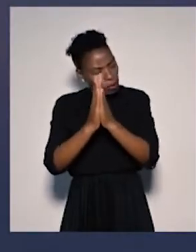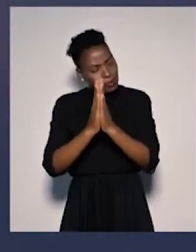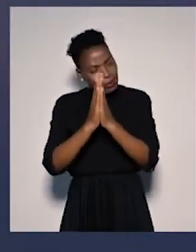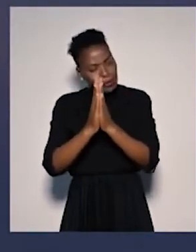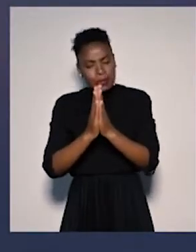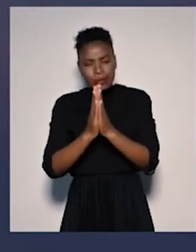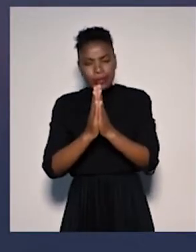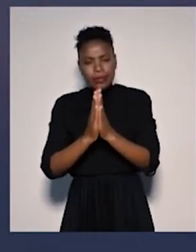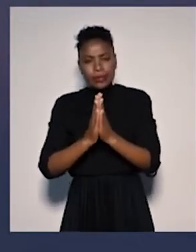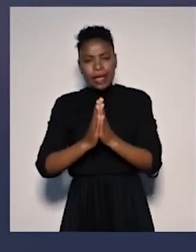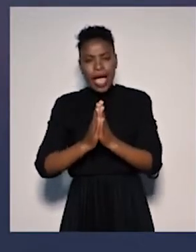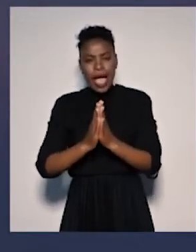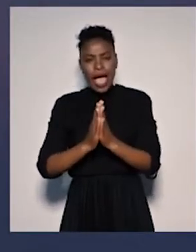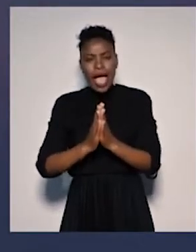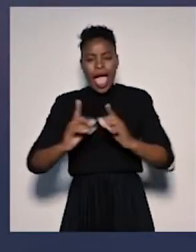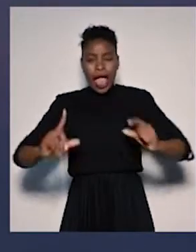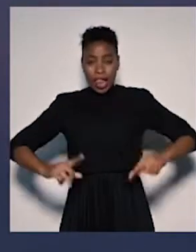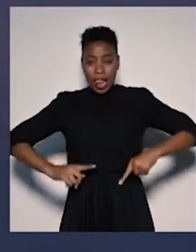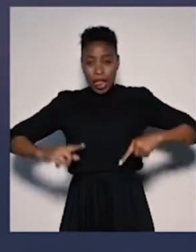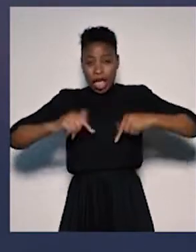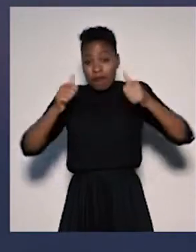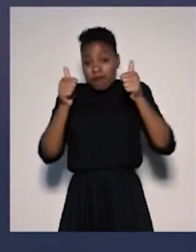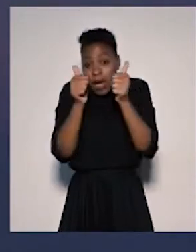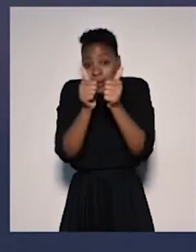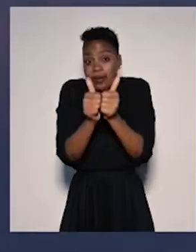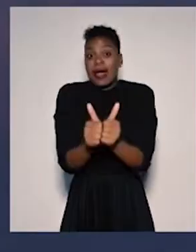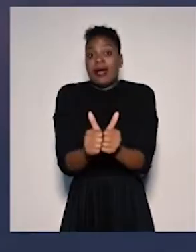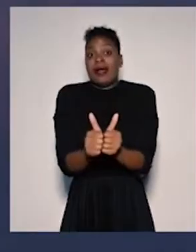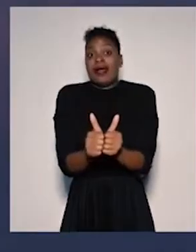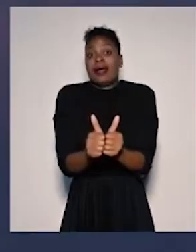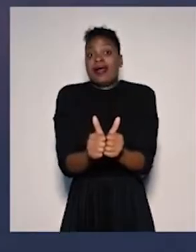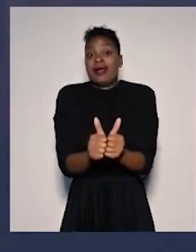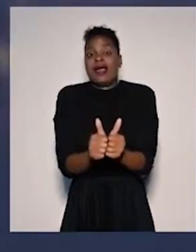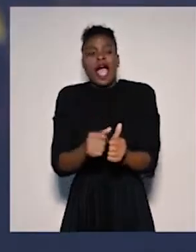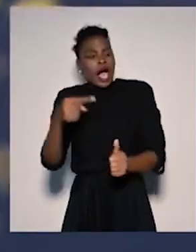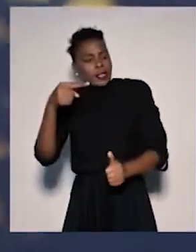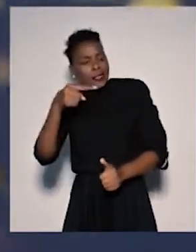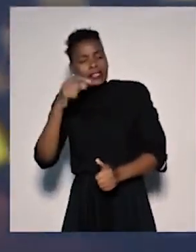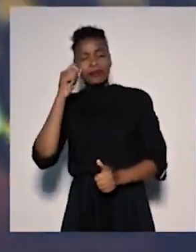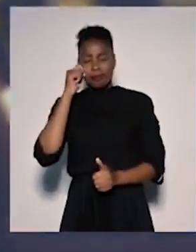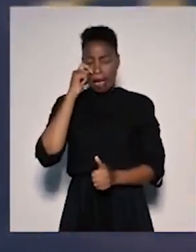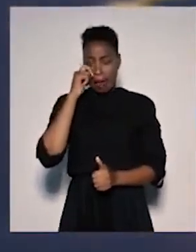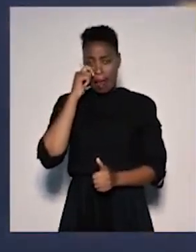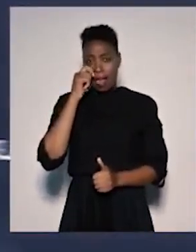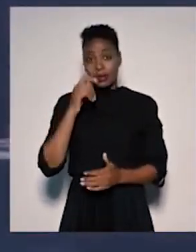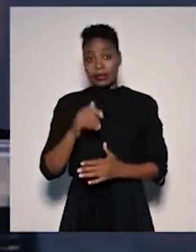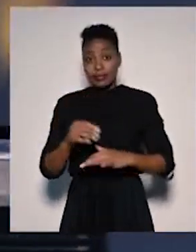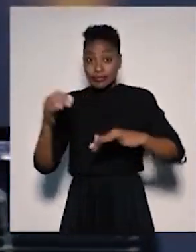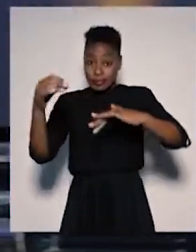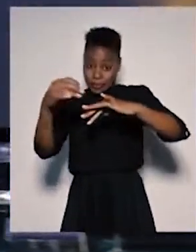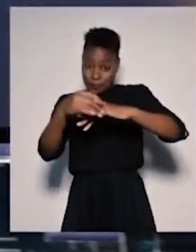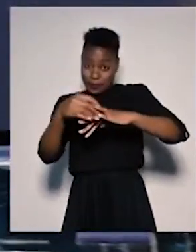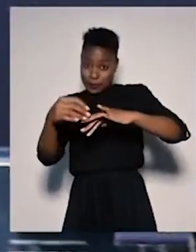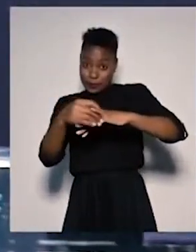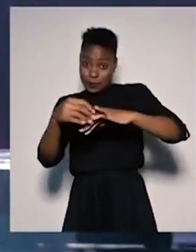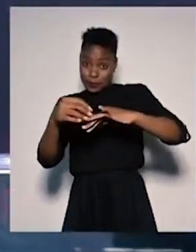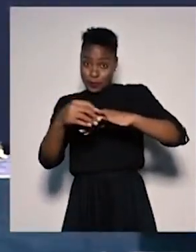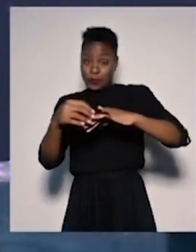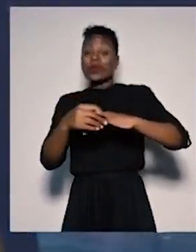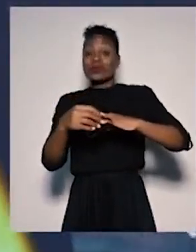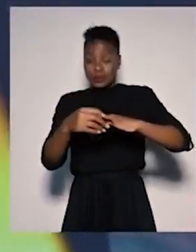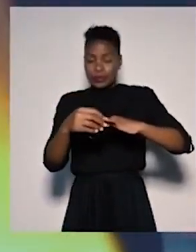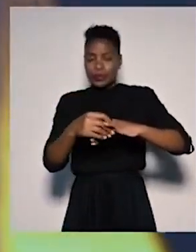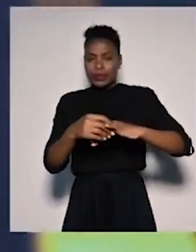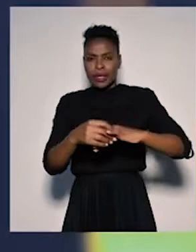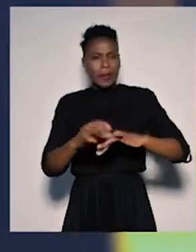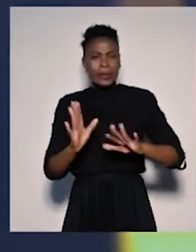about a life partner. And so this guy proposed marriage to her.